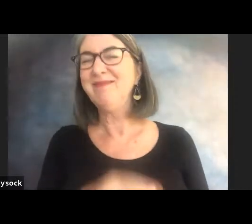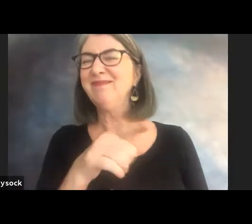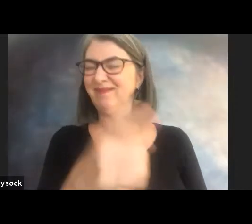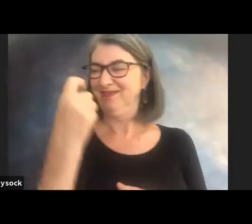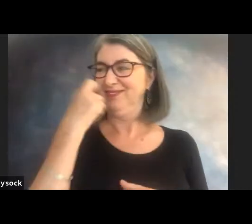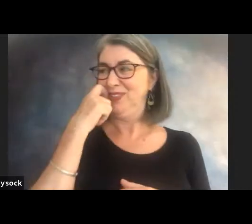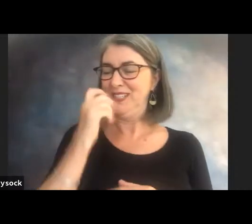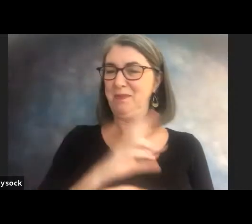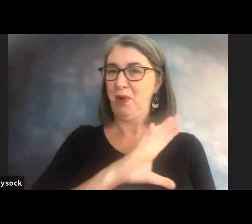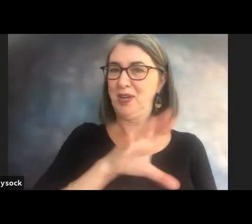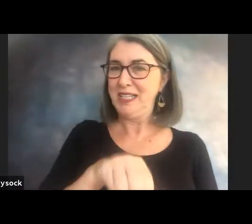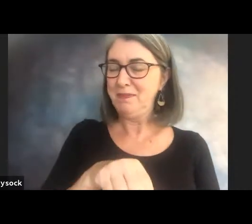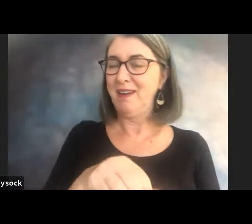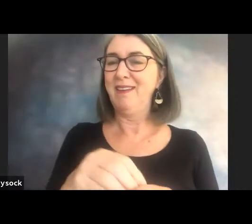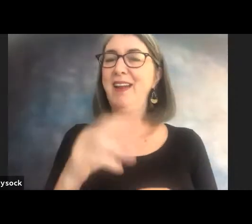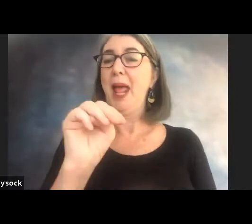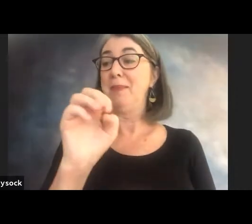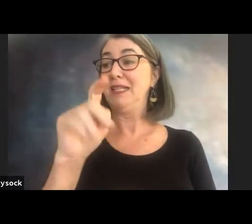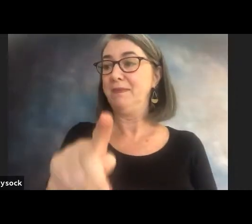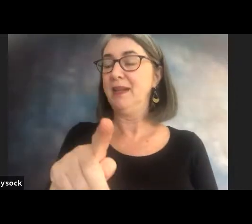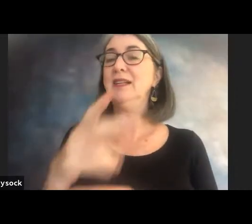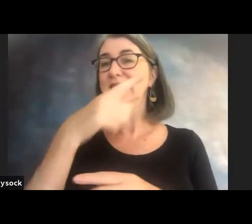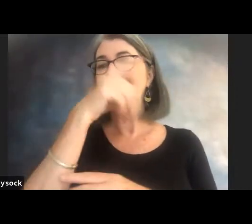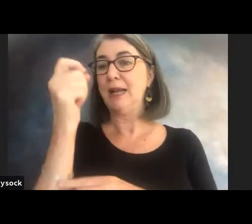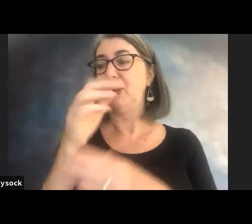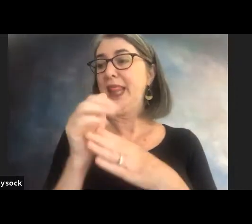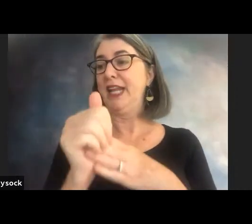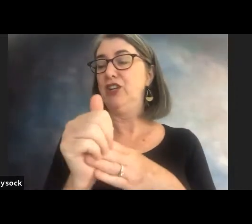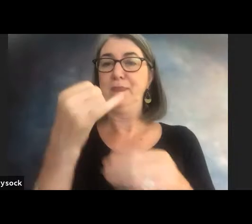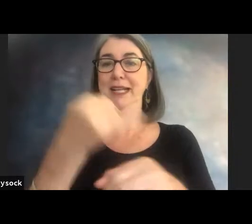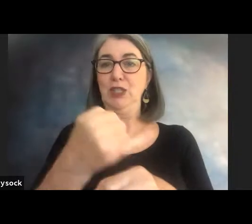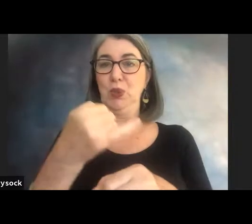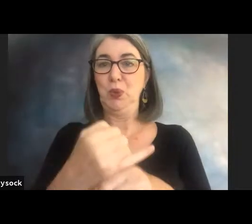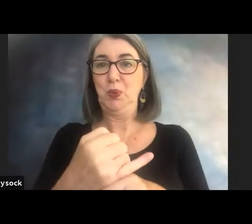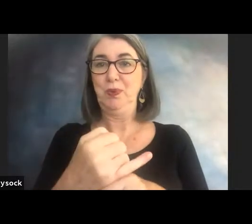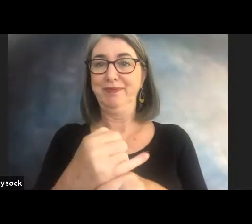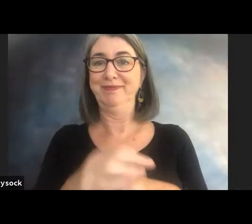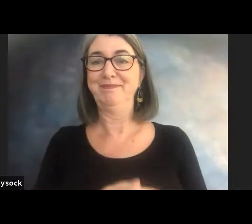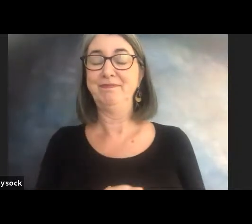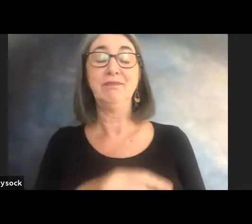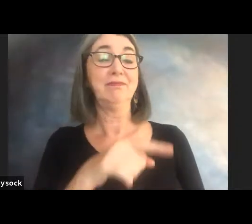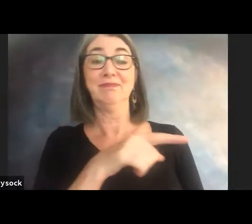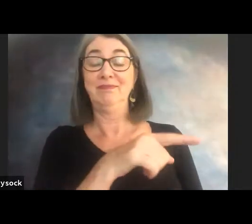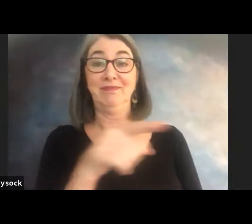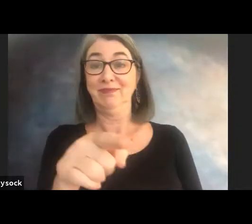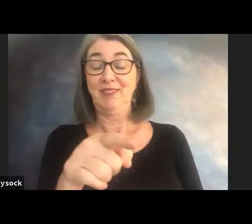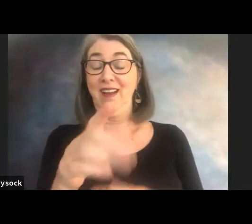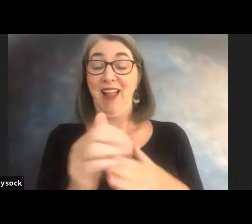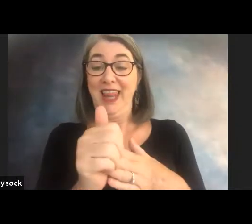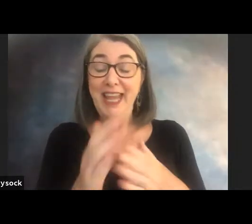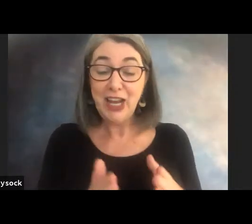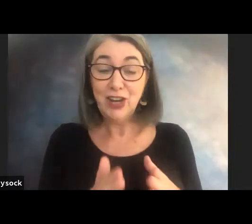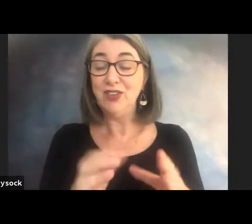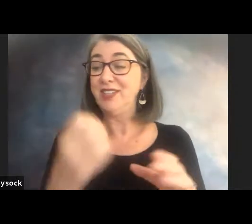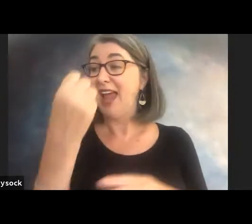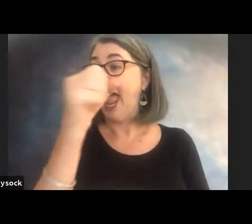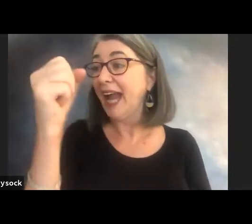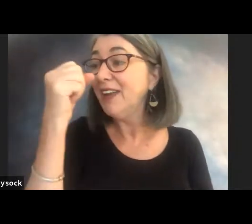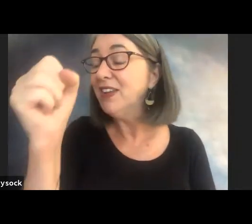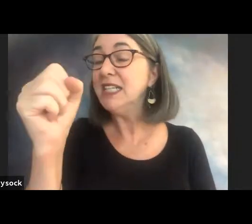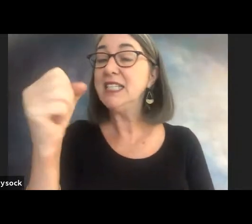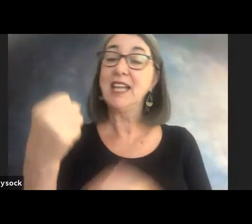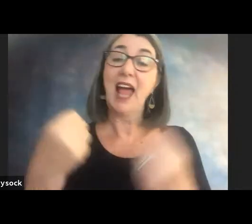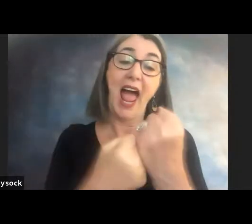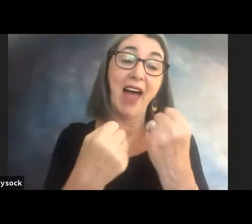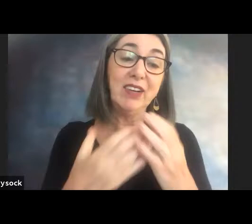recently participated in MSP's Summer Leadership Institute. They are leaders, they are activists, they are